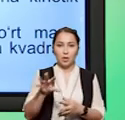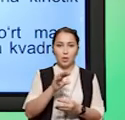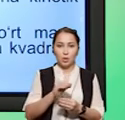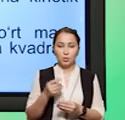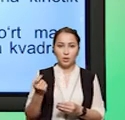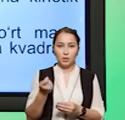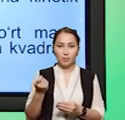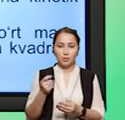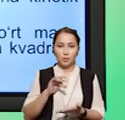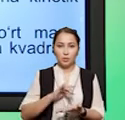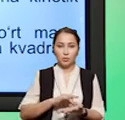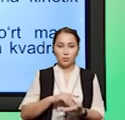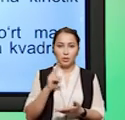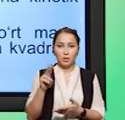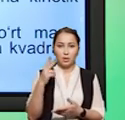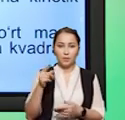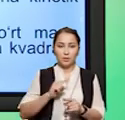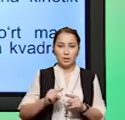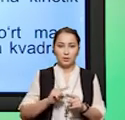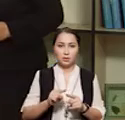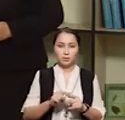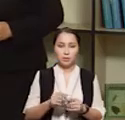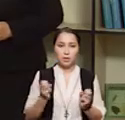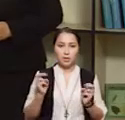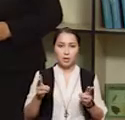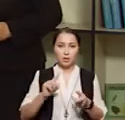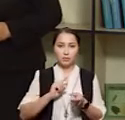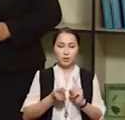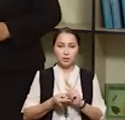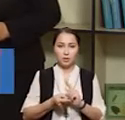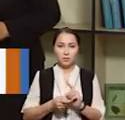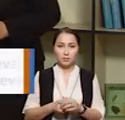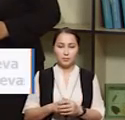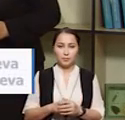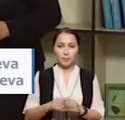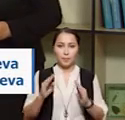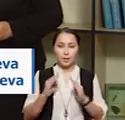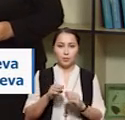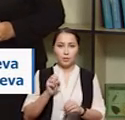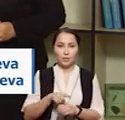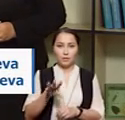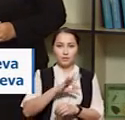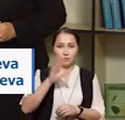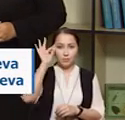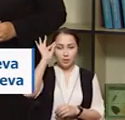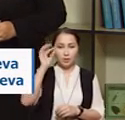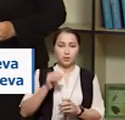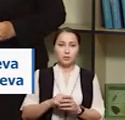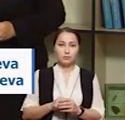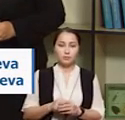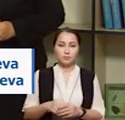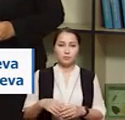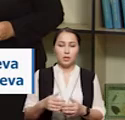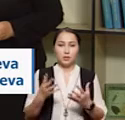undagi molekulalarning o'rtacha kvadratik tezligi qanday o'zgaradi? Uyga vazifa tushunarli bo'lsa,